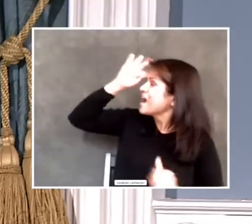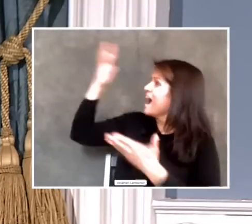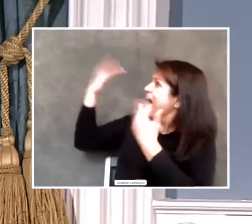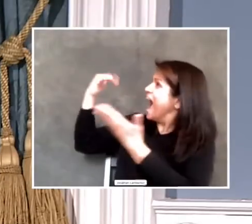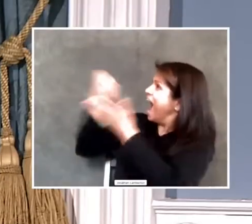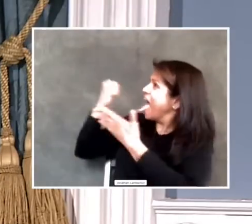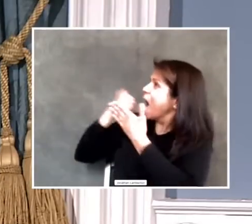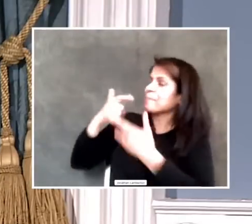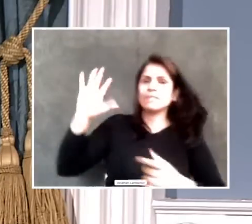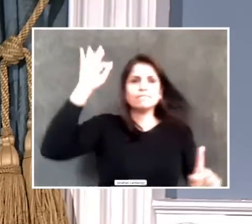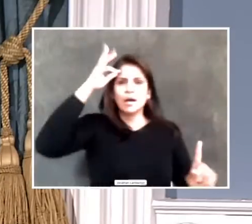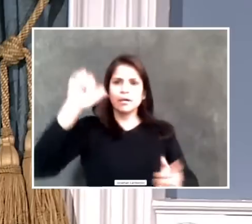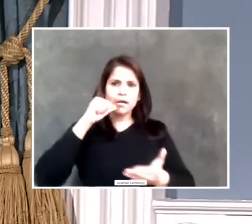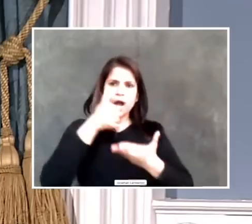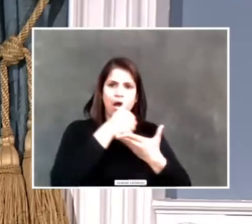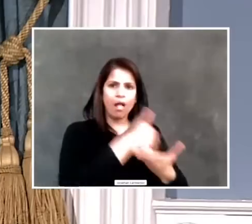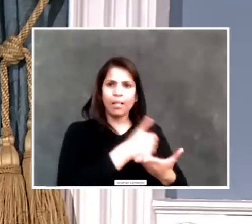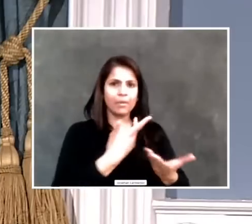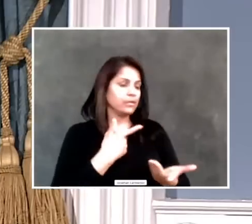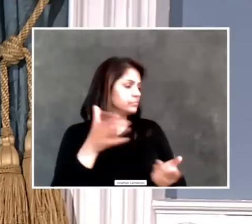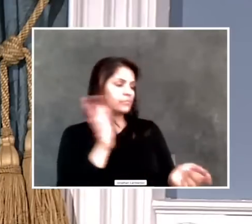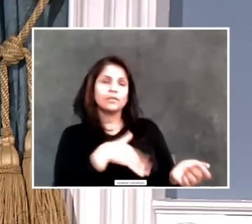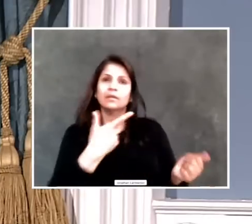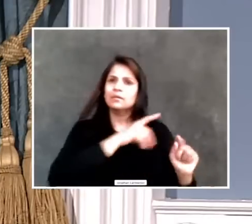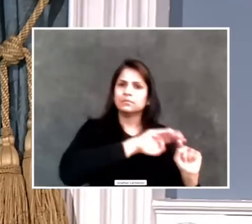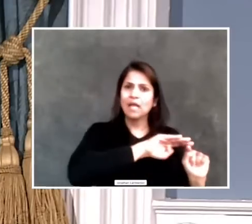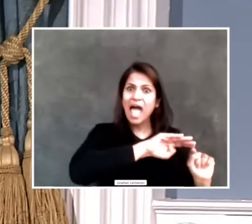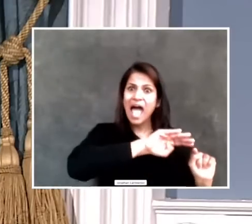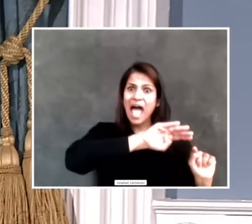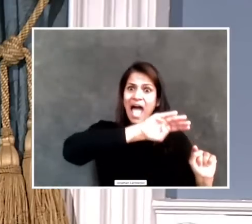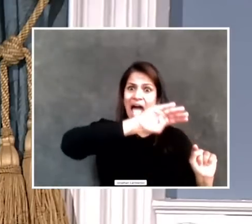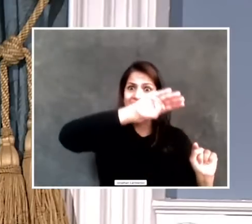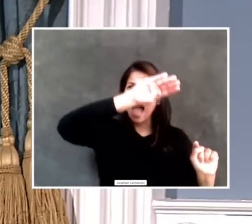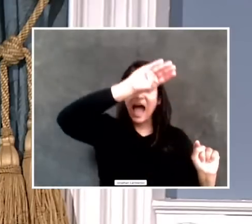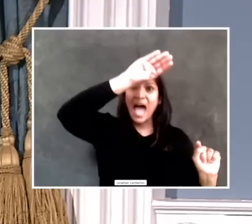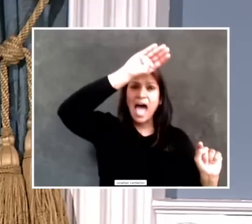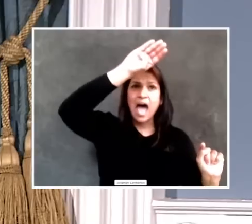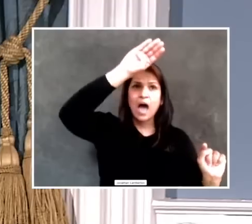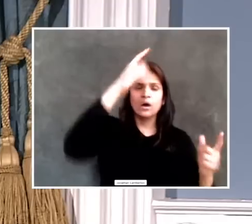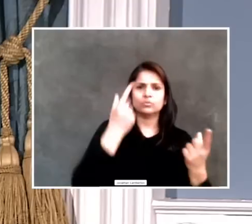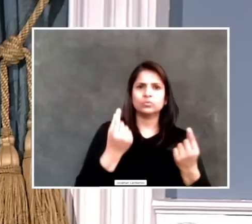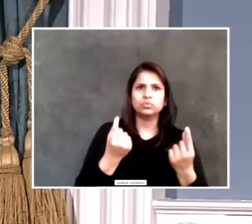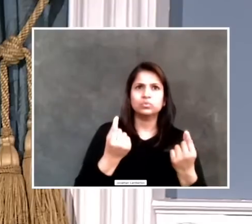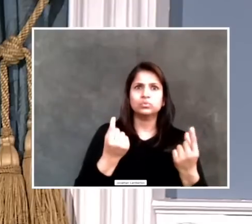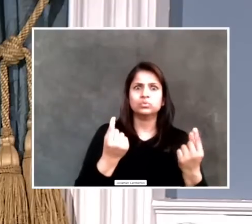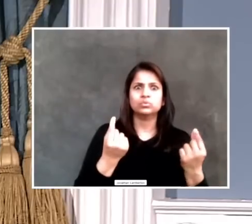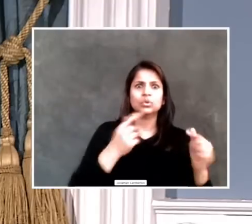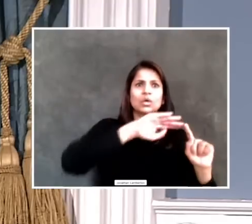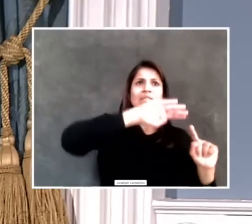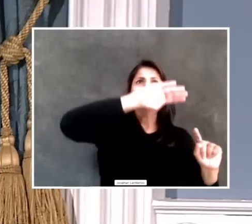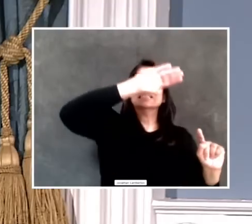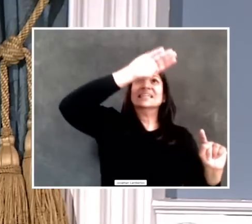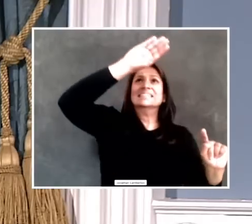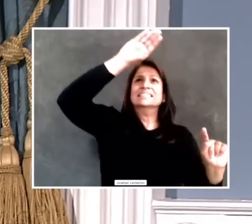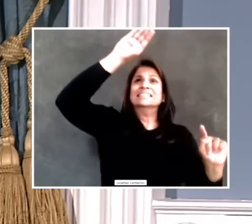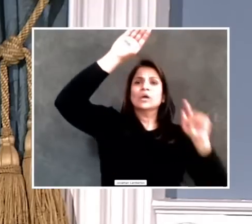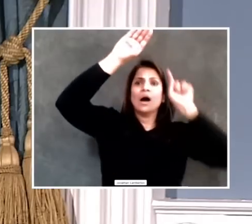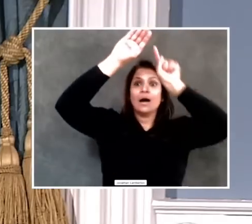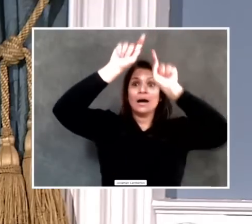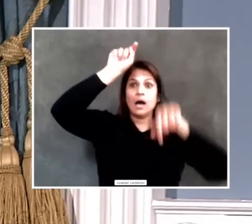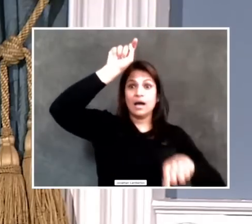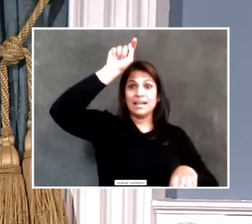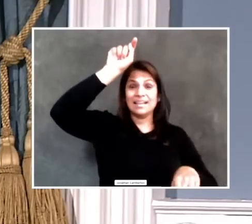testing as you're going the other end of the curve is to help that speed that process up, so that if we